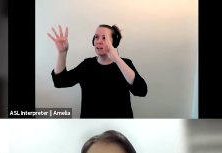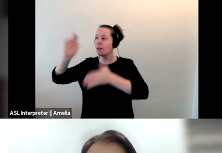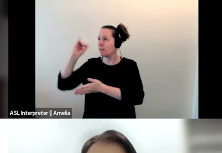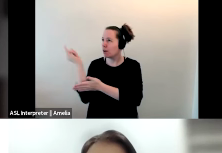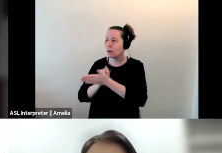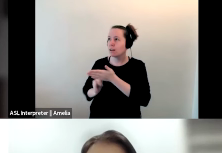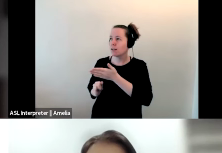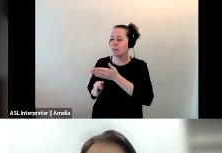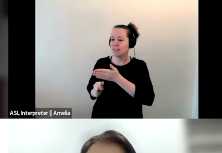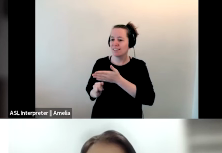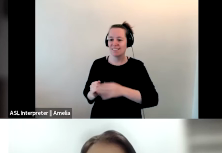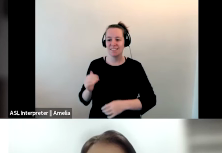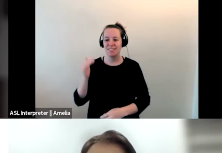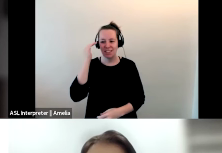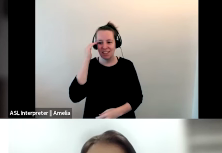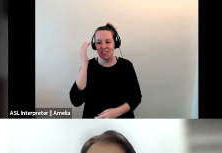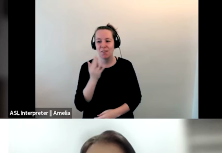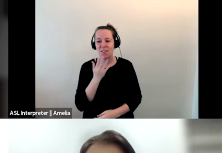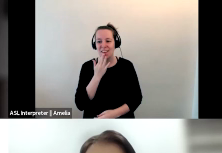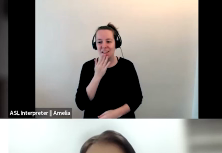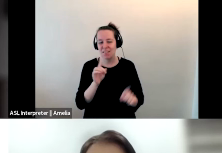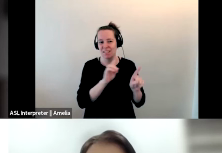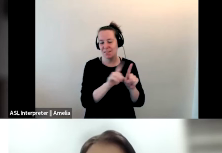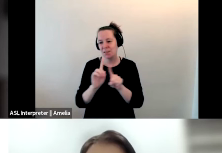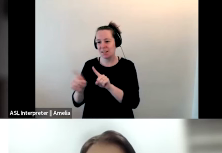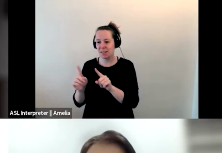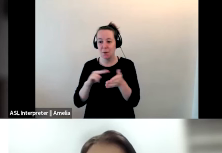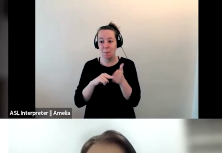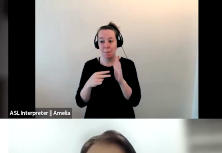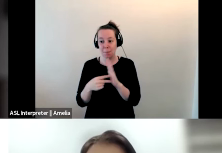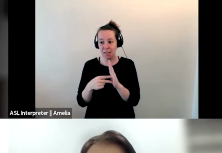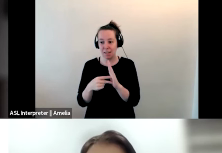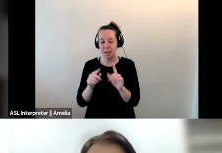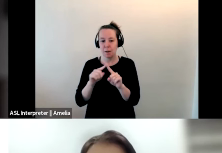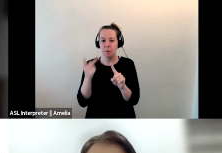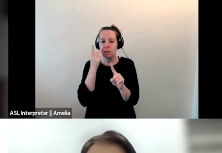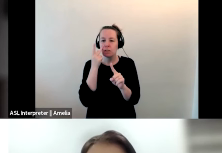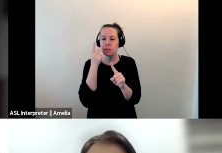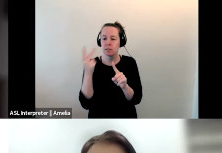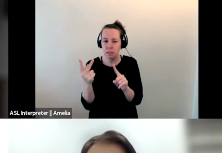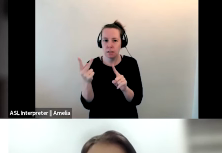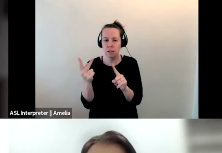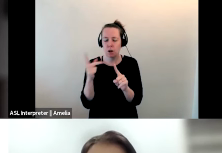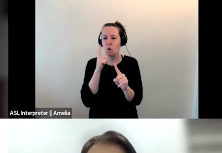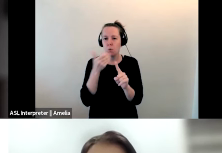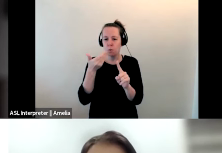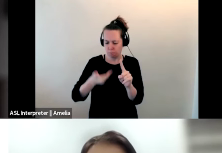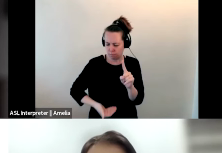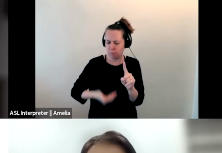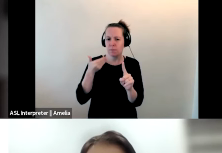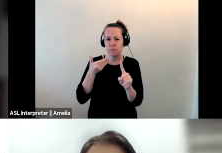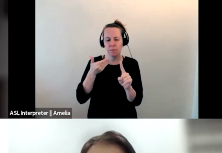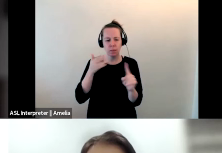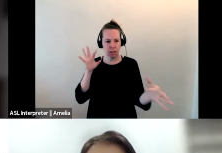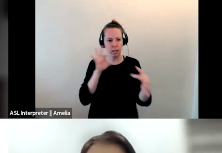different. So don't be confused if you've done other assessments, but really looking at yourself in terms of the colors as well as the words and helping you kind of figure